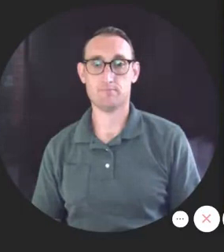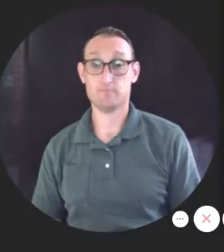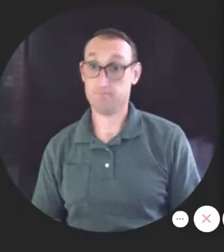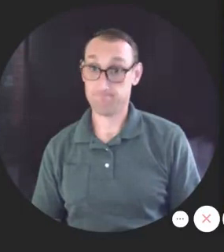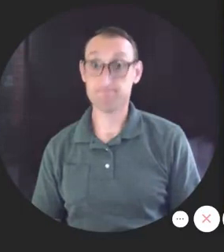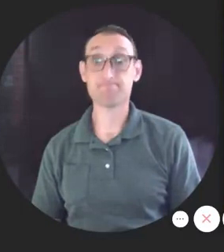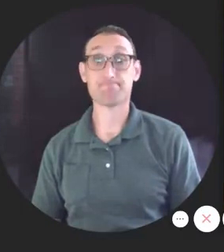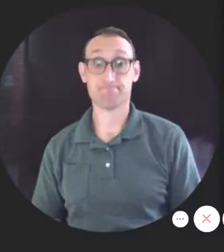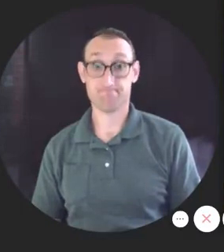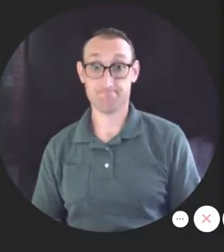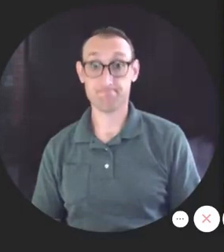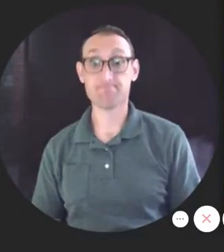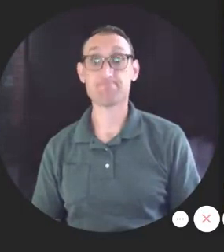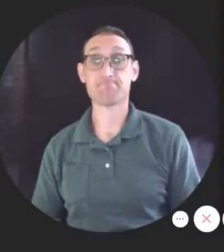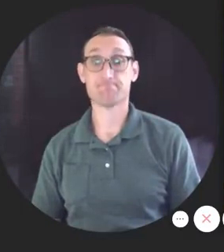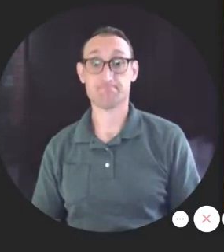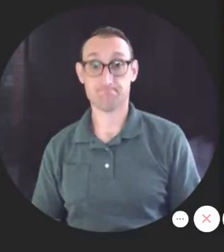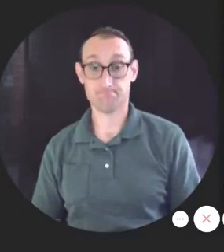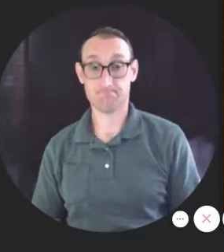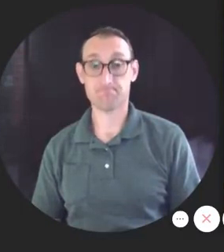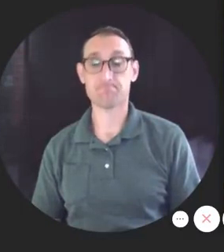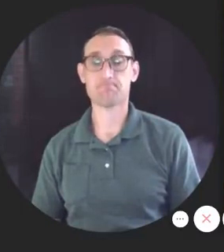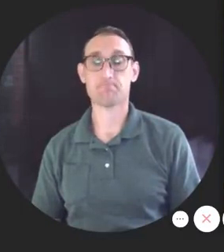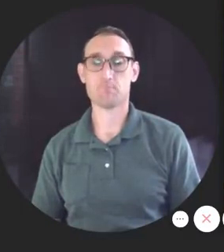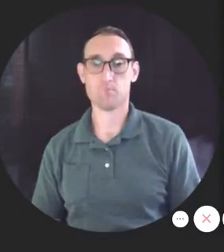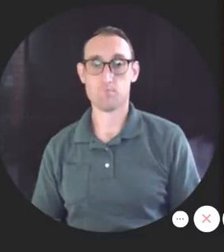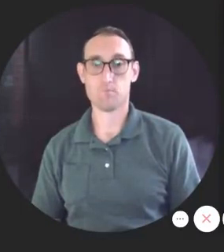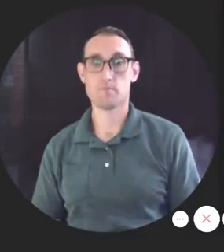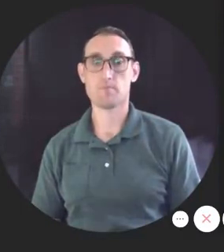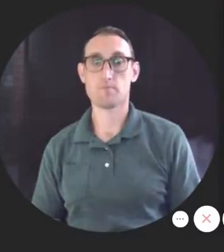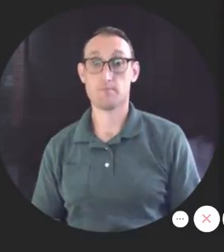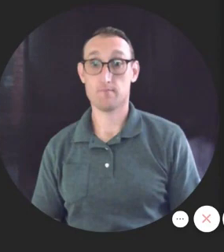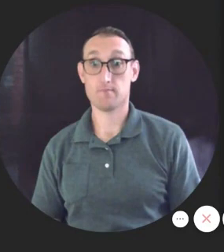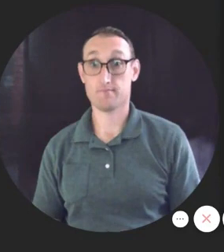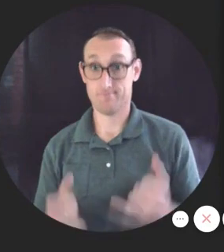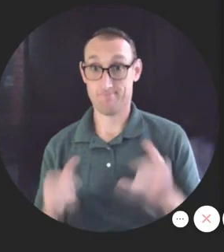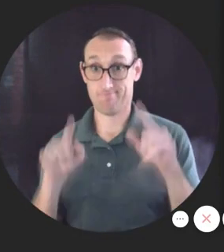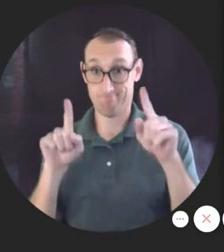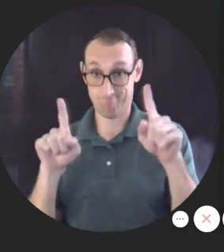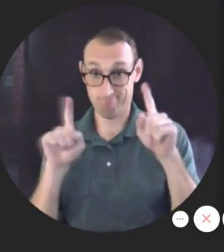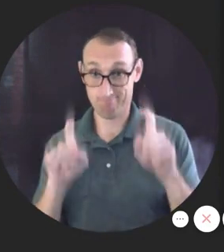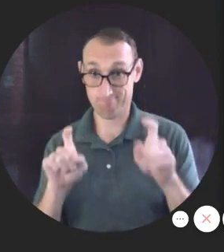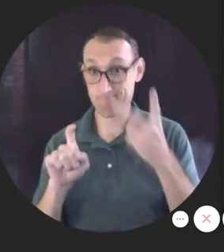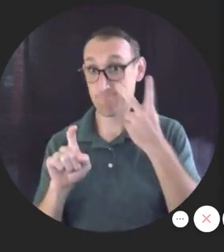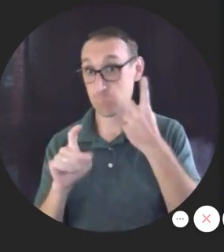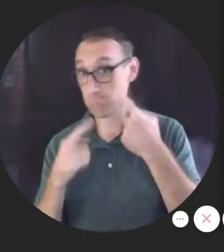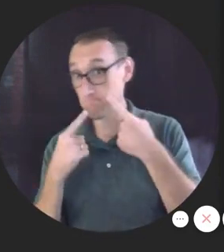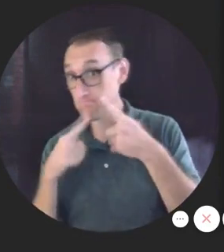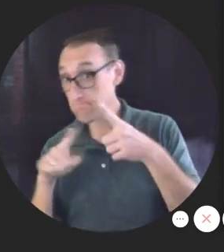Okay, I've got it taped over the cardboard. Now we get to test it out.